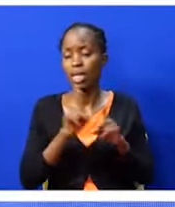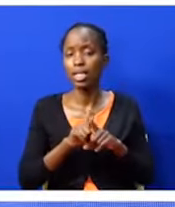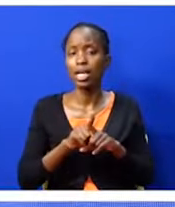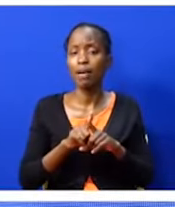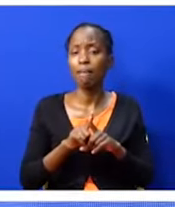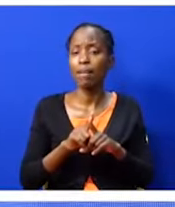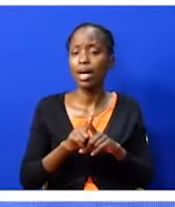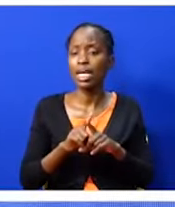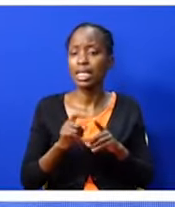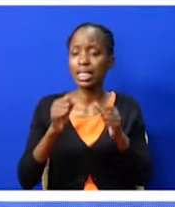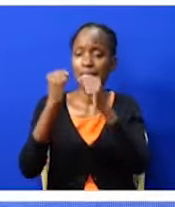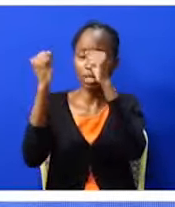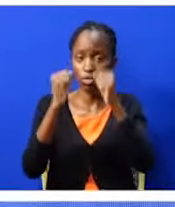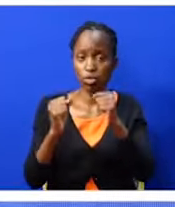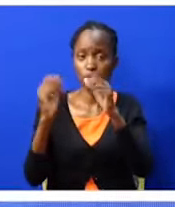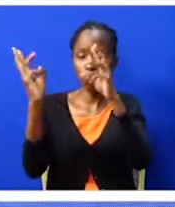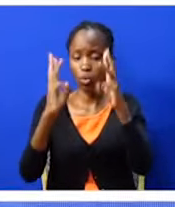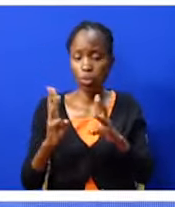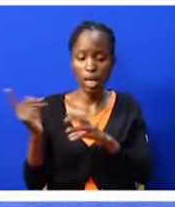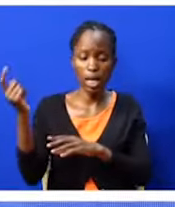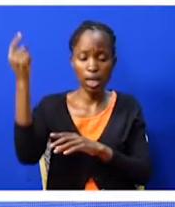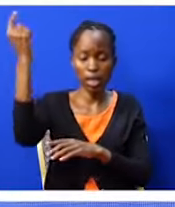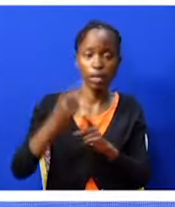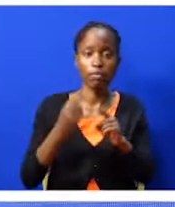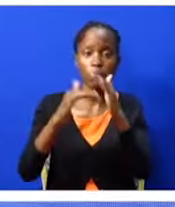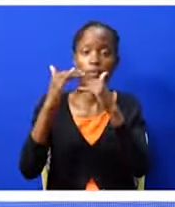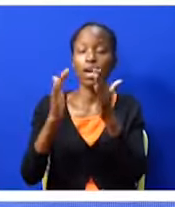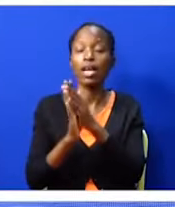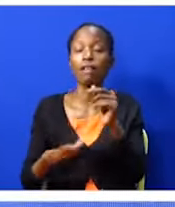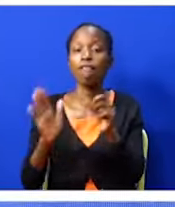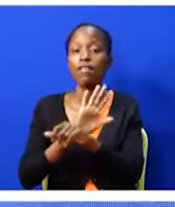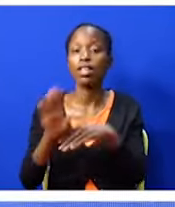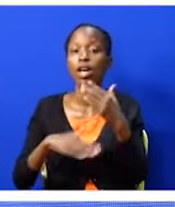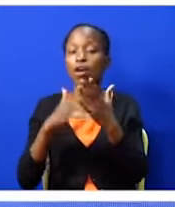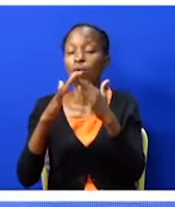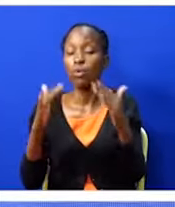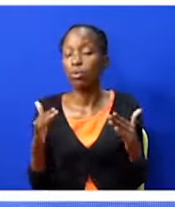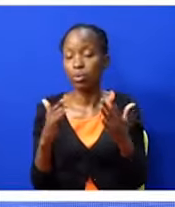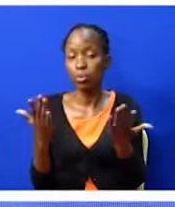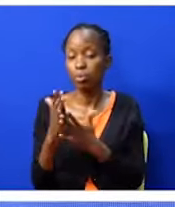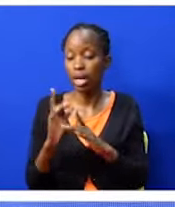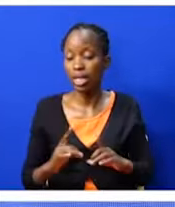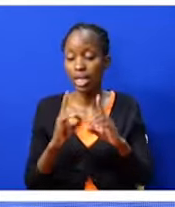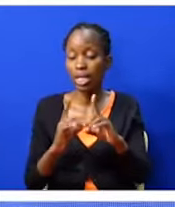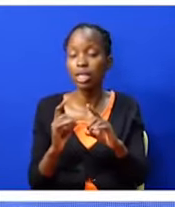came from heaven and filled the whole house where they were sitting.